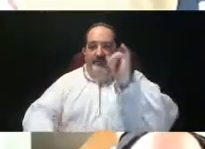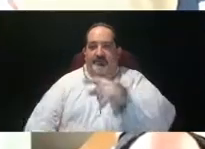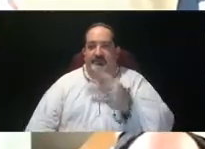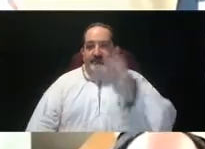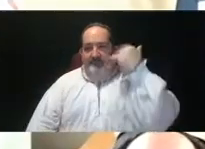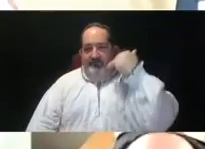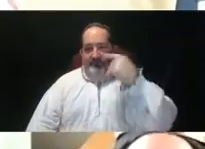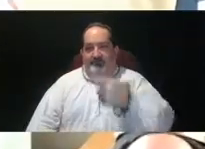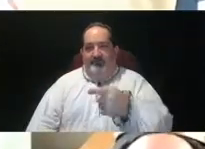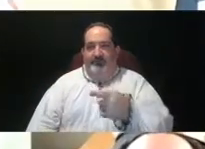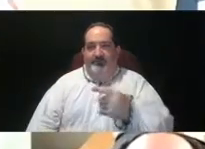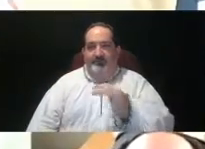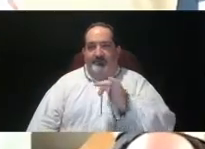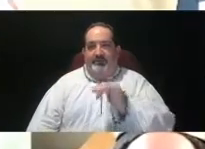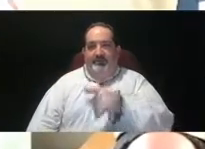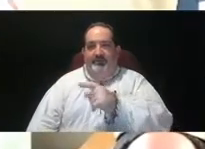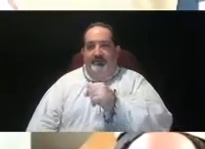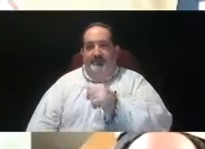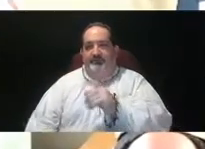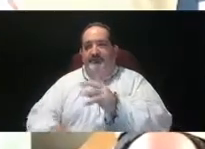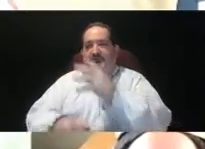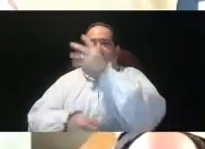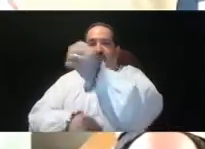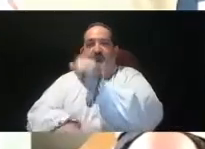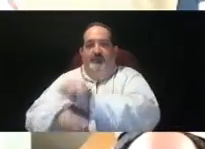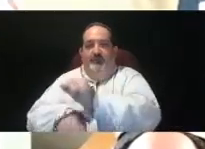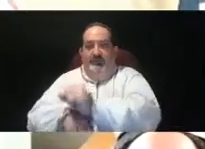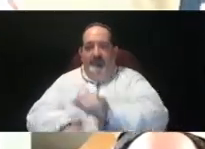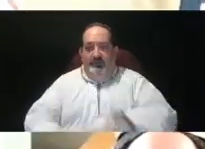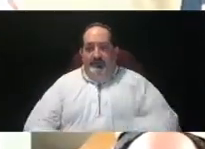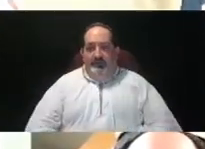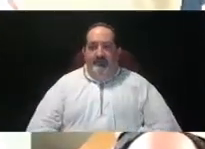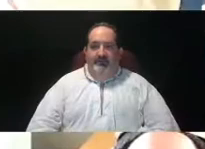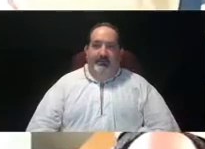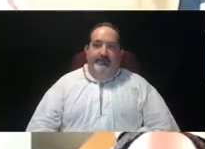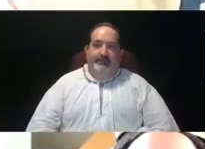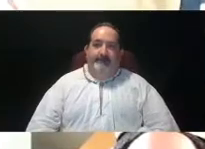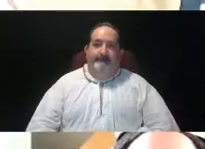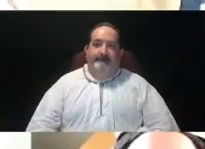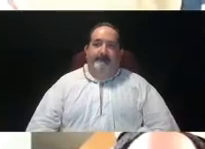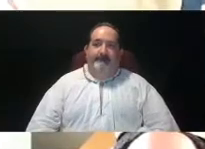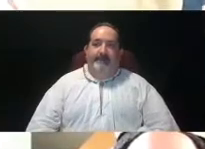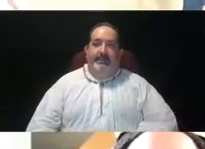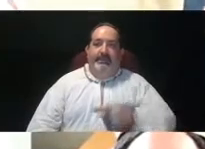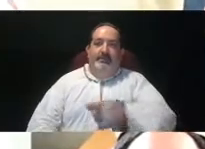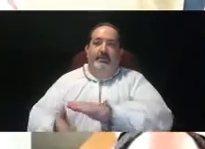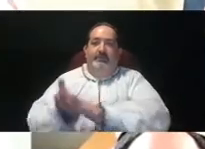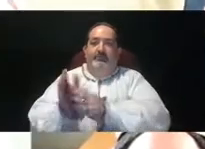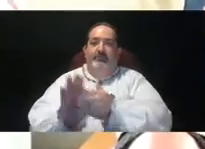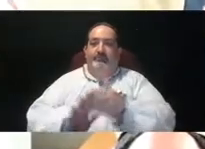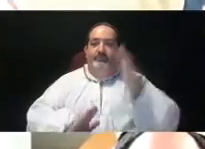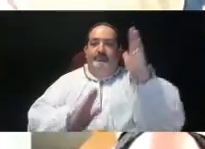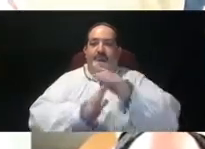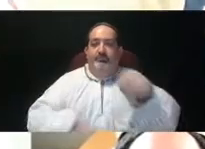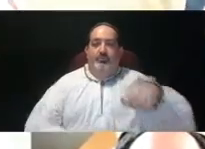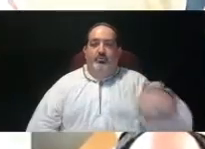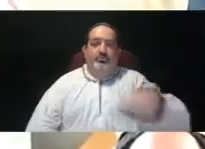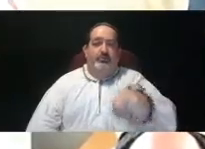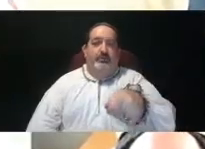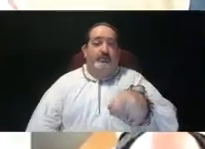was off working. And he has become an exemplary